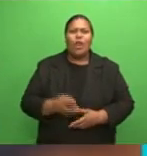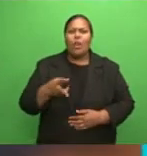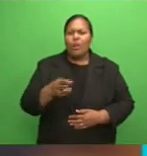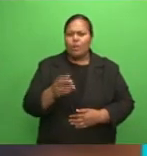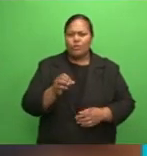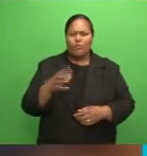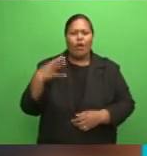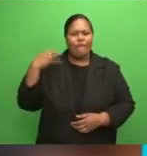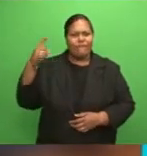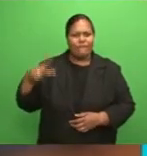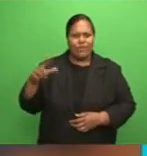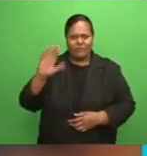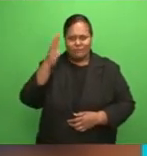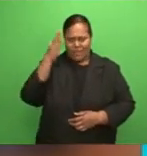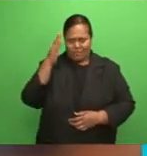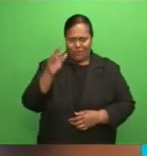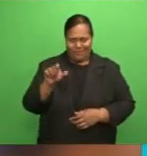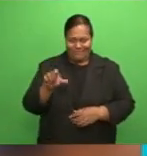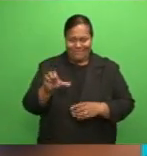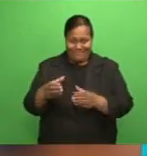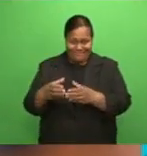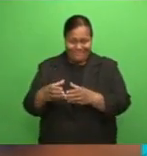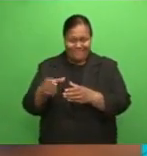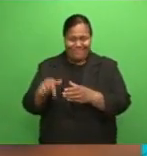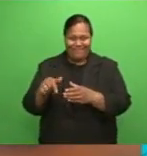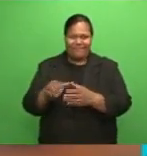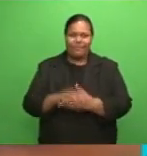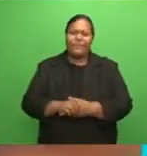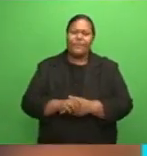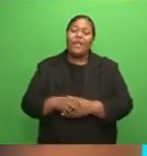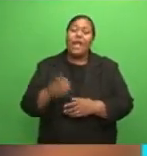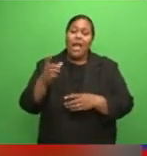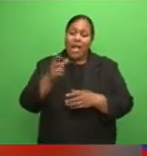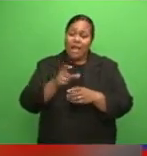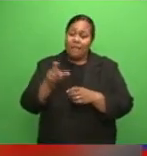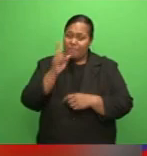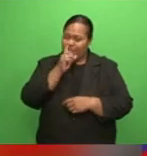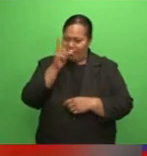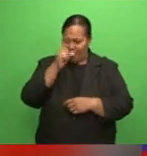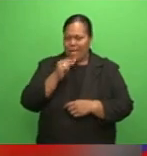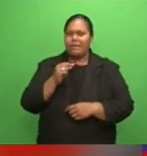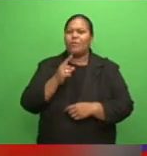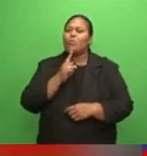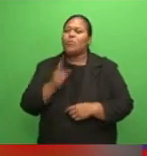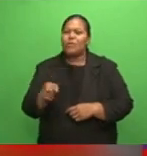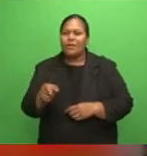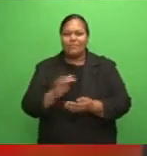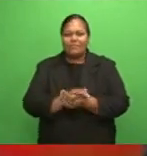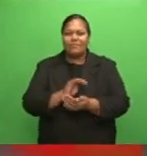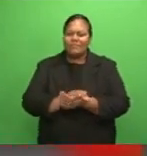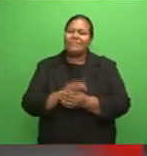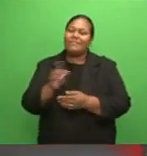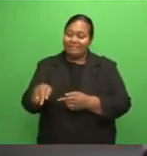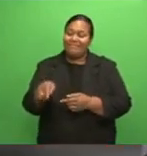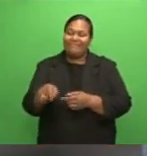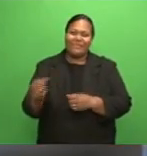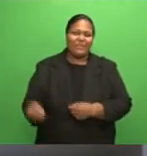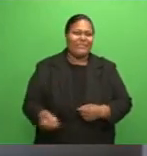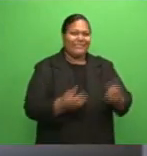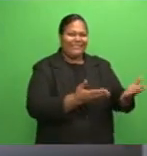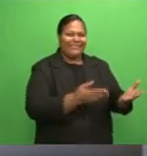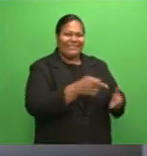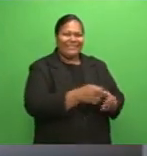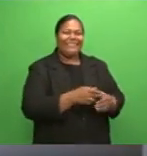official Facebook page where customers will be able to order cover and have it delivered to their doorstep. Tukana says it is important